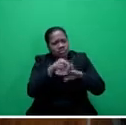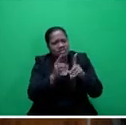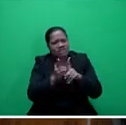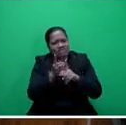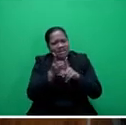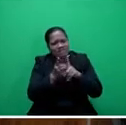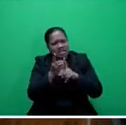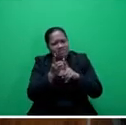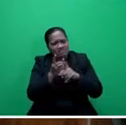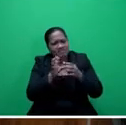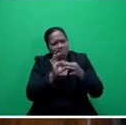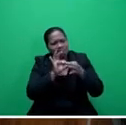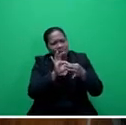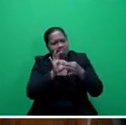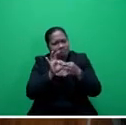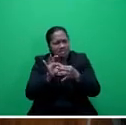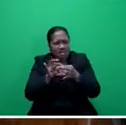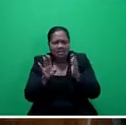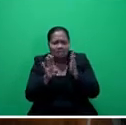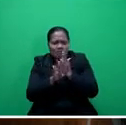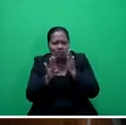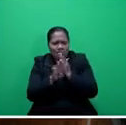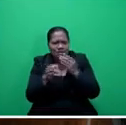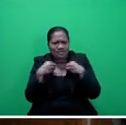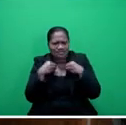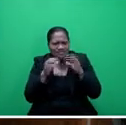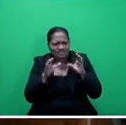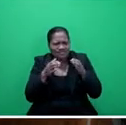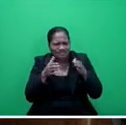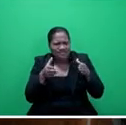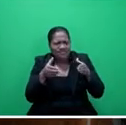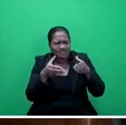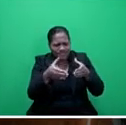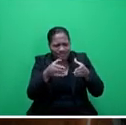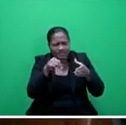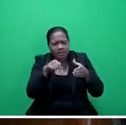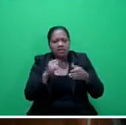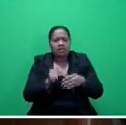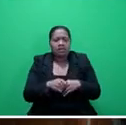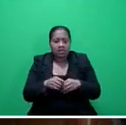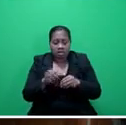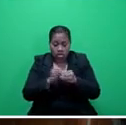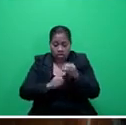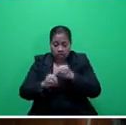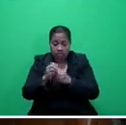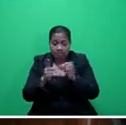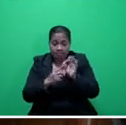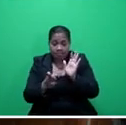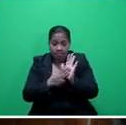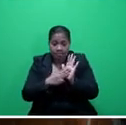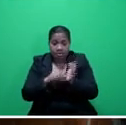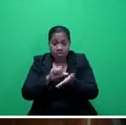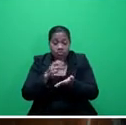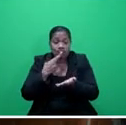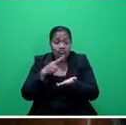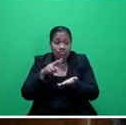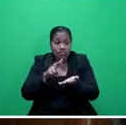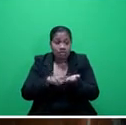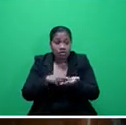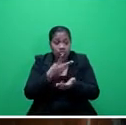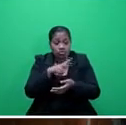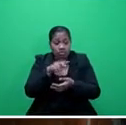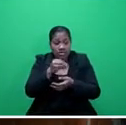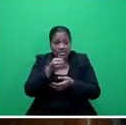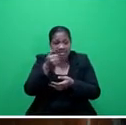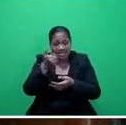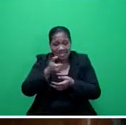society organizations and private sector. The Office of Prime Minister 2016 Annual Report, January to July, was referred to the Standing Committee on